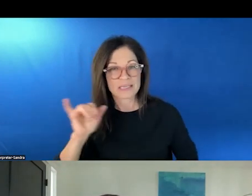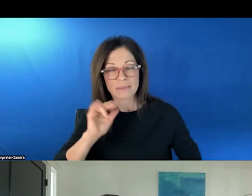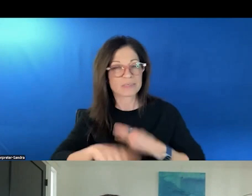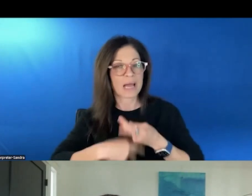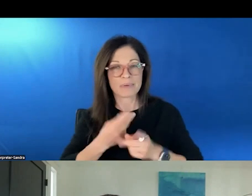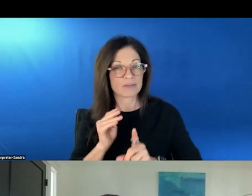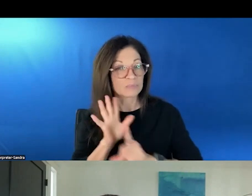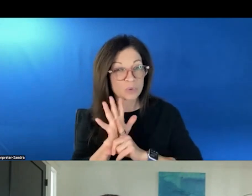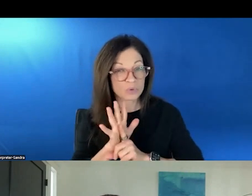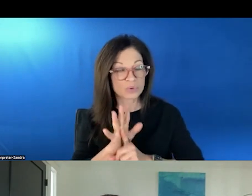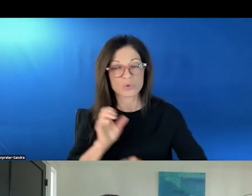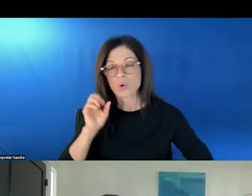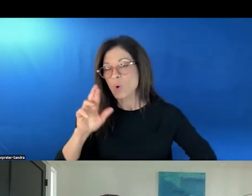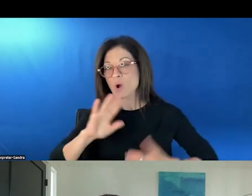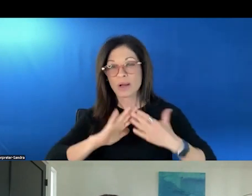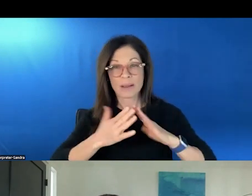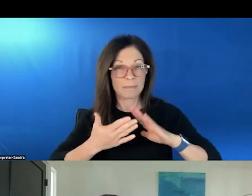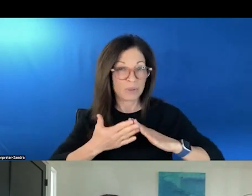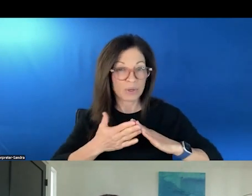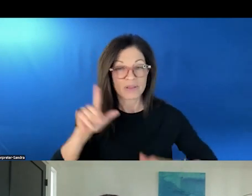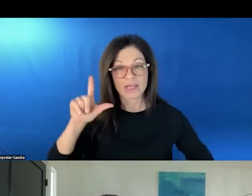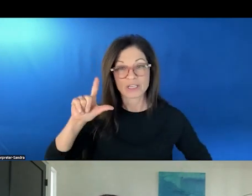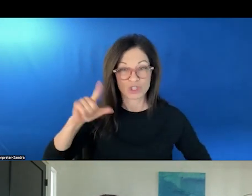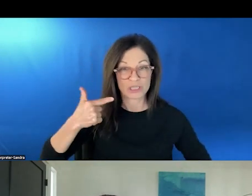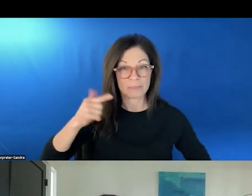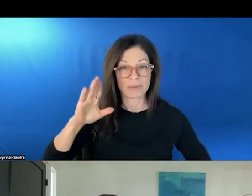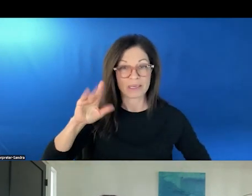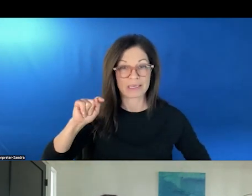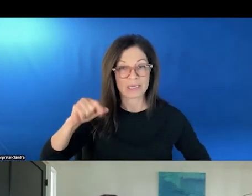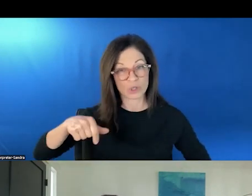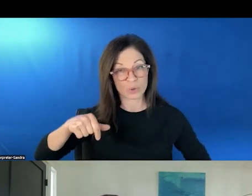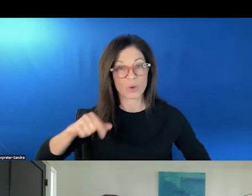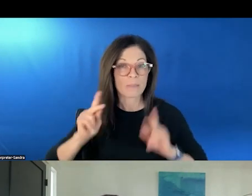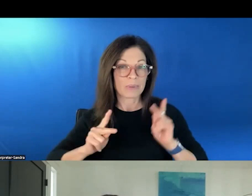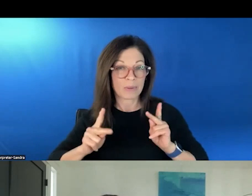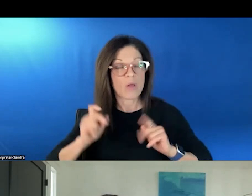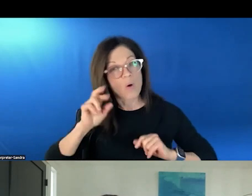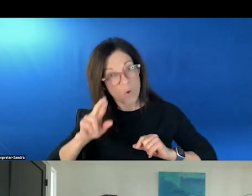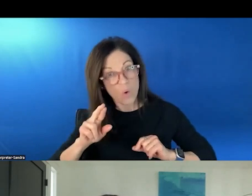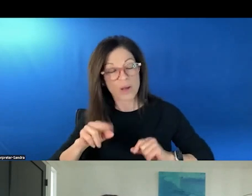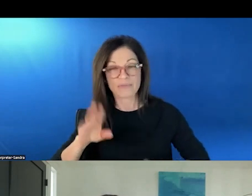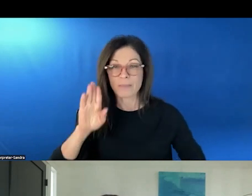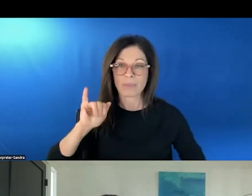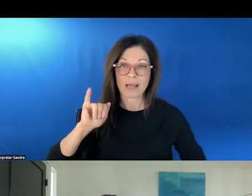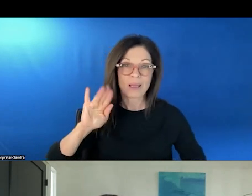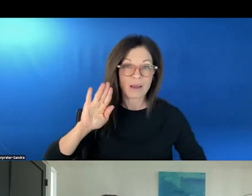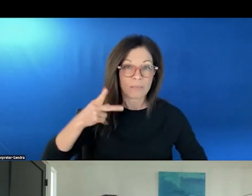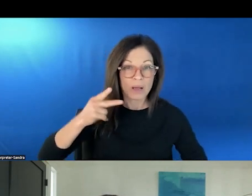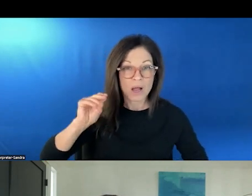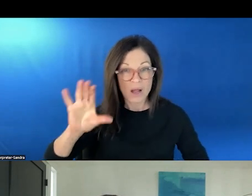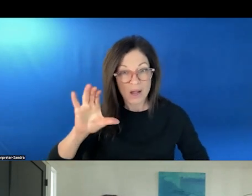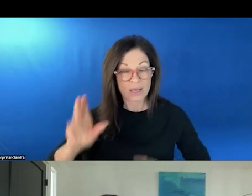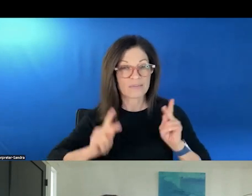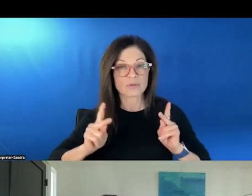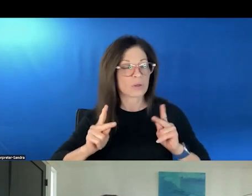exposure or community of LGBTQ individuals or even, BIPOC individuals. A lot of